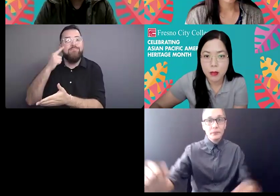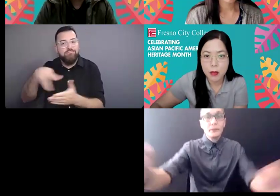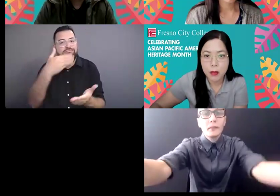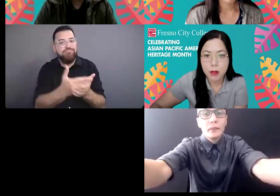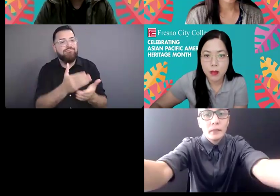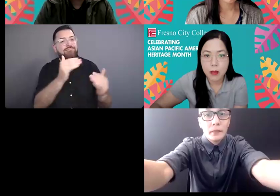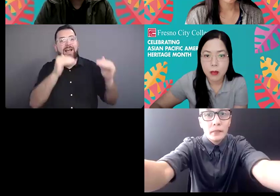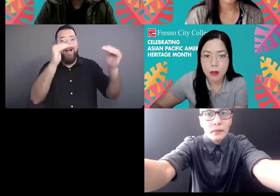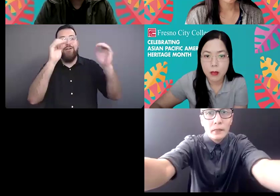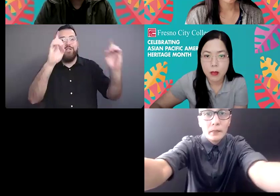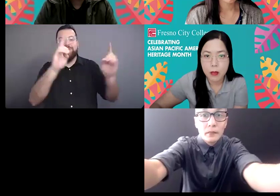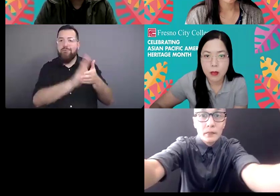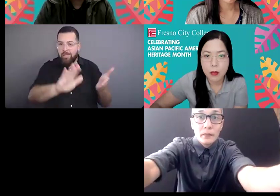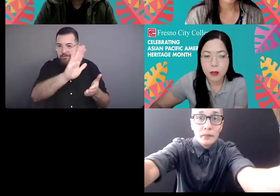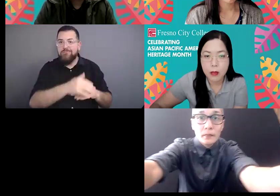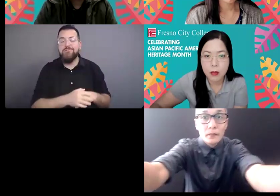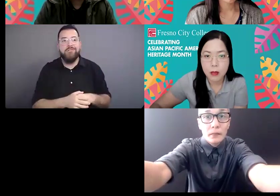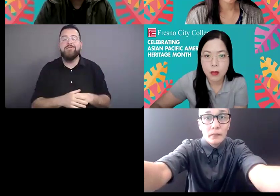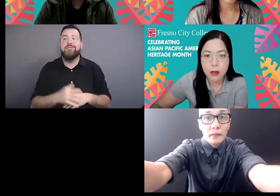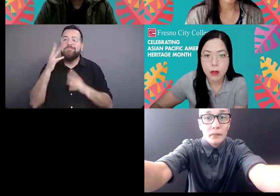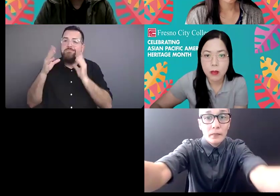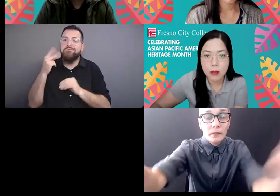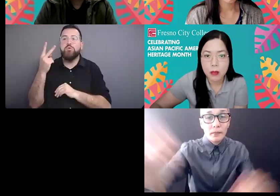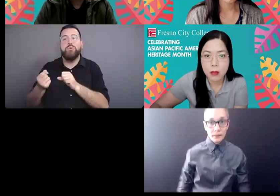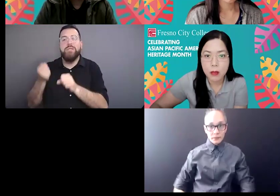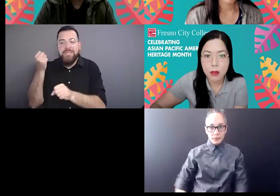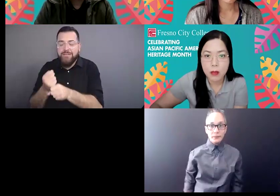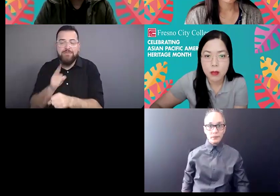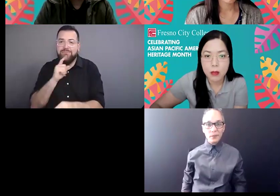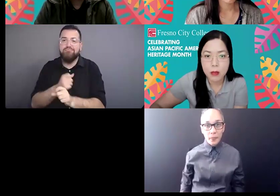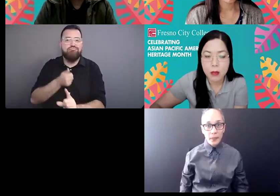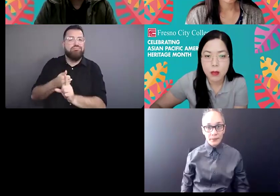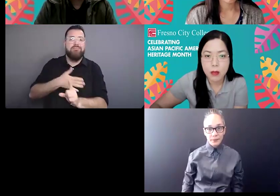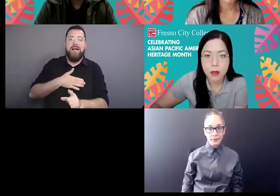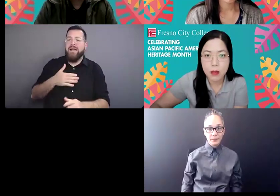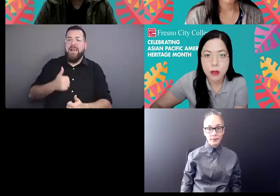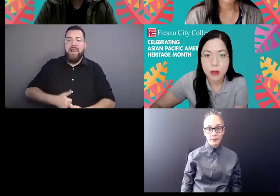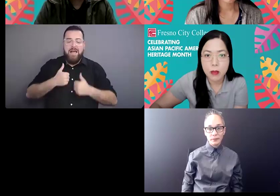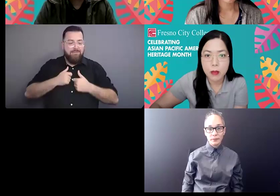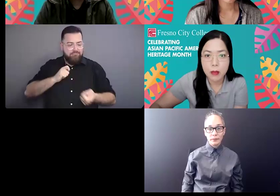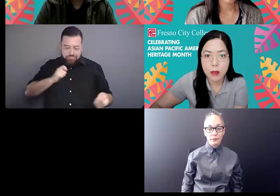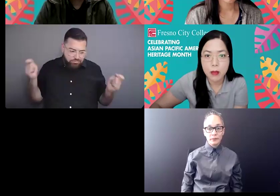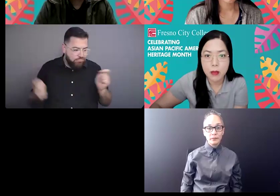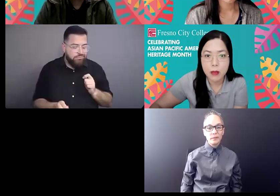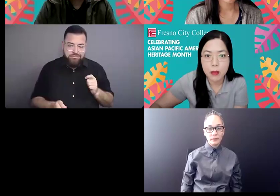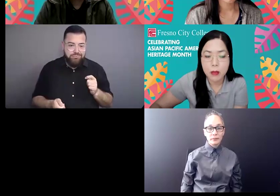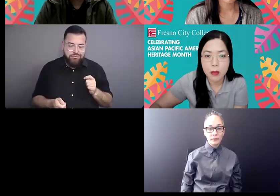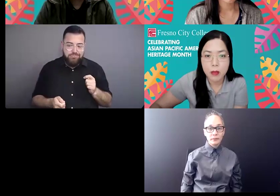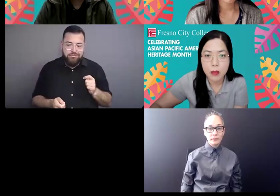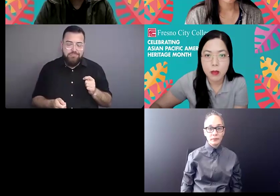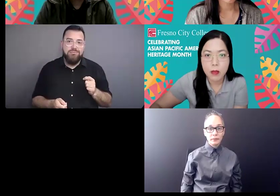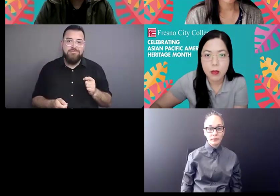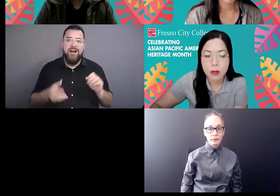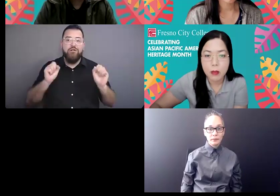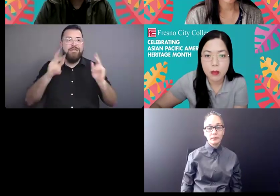about 2 years. It was very profound work, very life-changing work that really broadened my perspective about what kind of jobs and careers